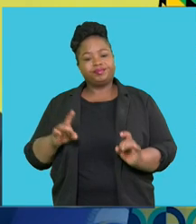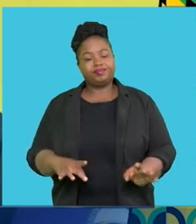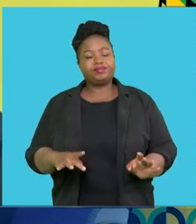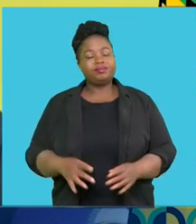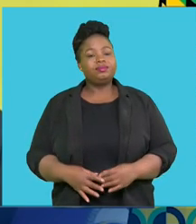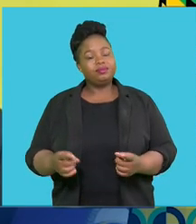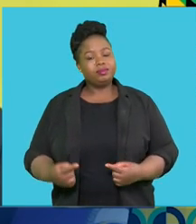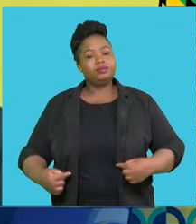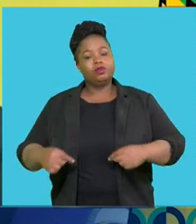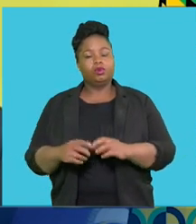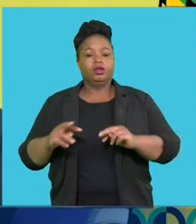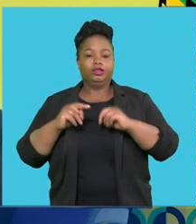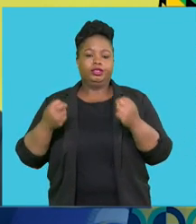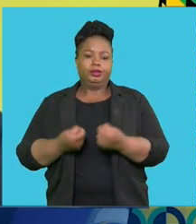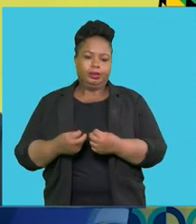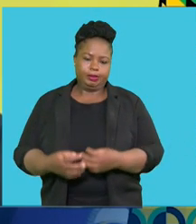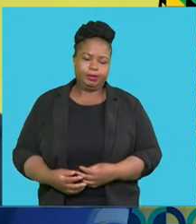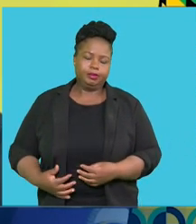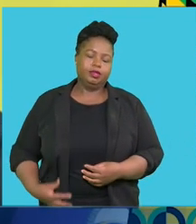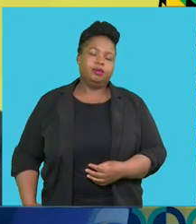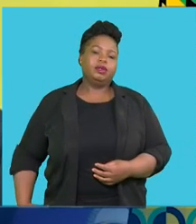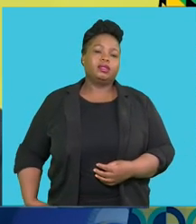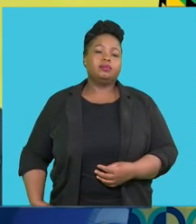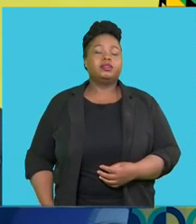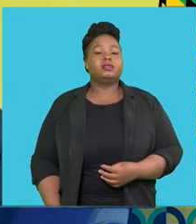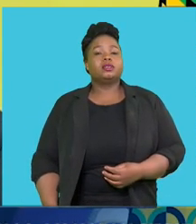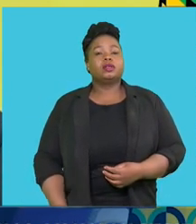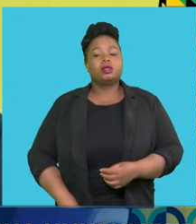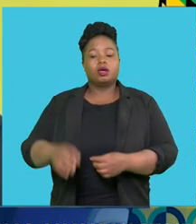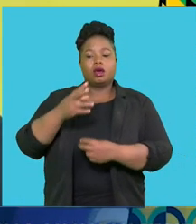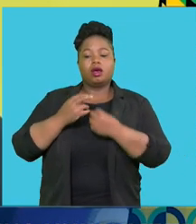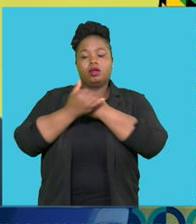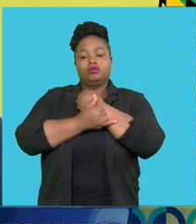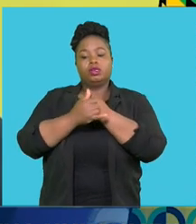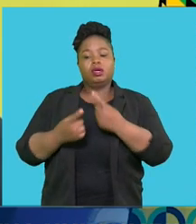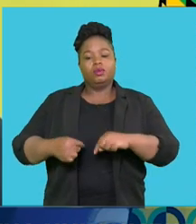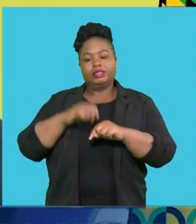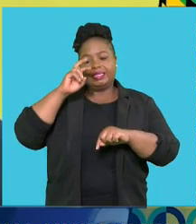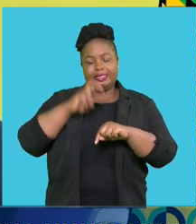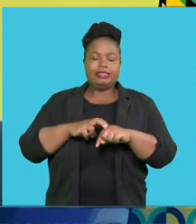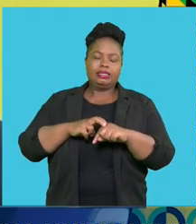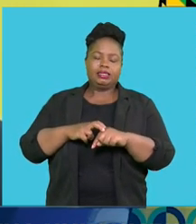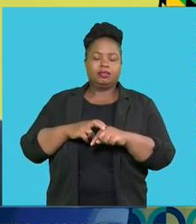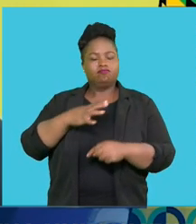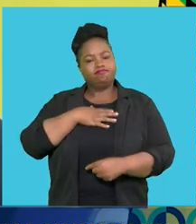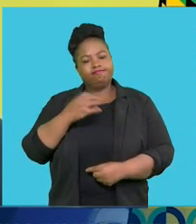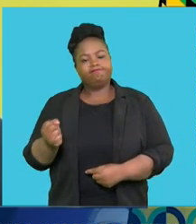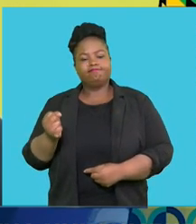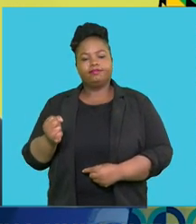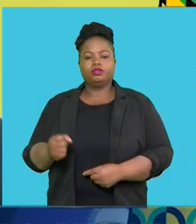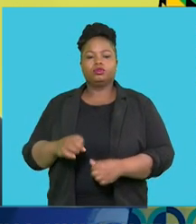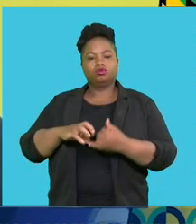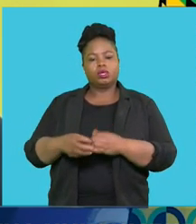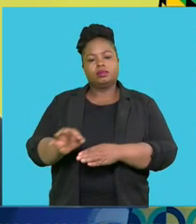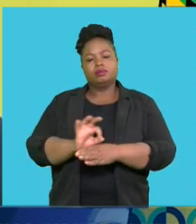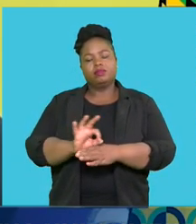our nation Our country requires extraordinary leadership and courage to plot a way